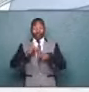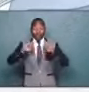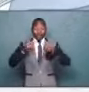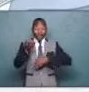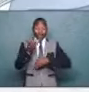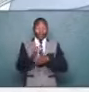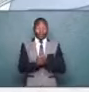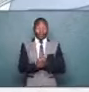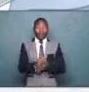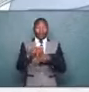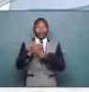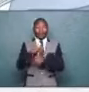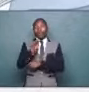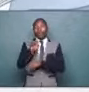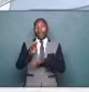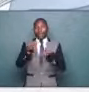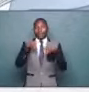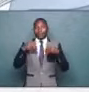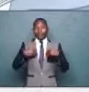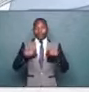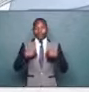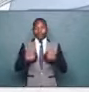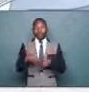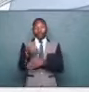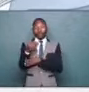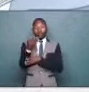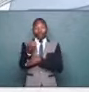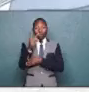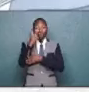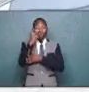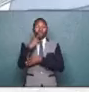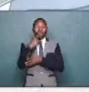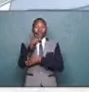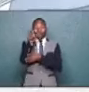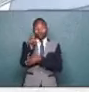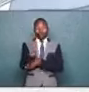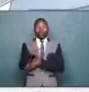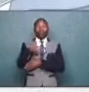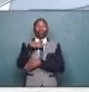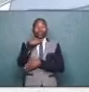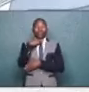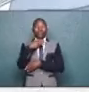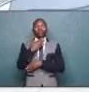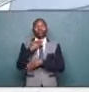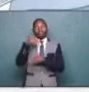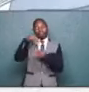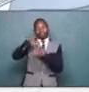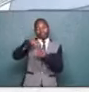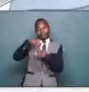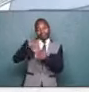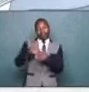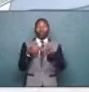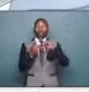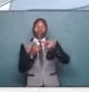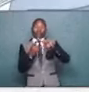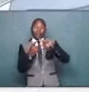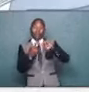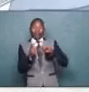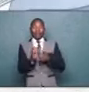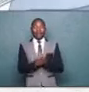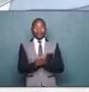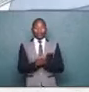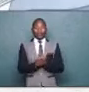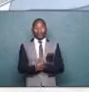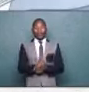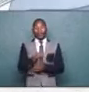registration, the Commission will accept the following documents as evidence of proof of eligibility. Number 1,